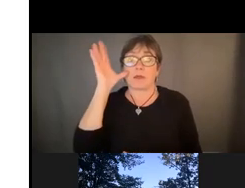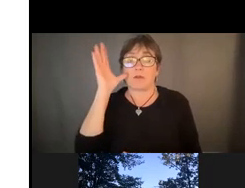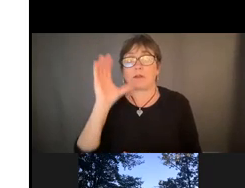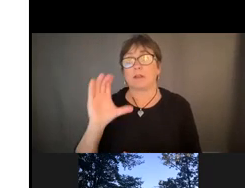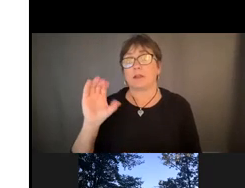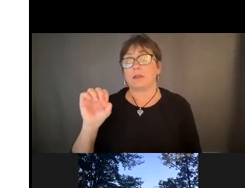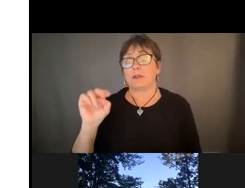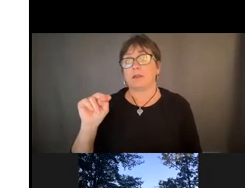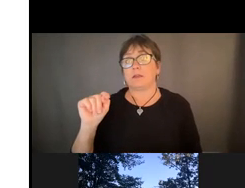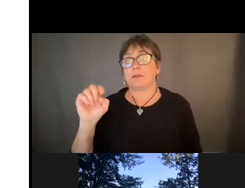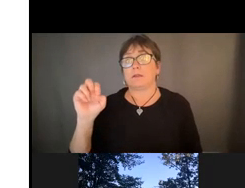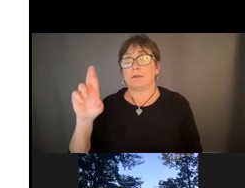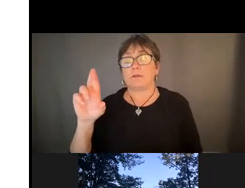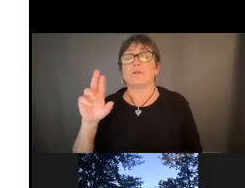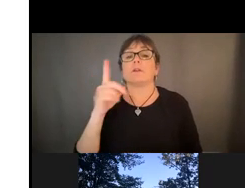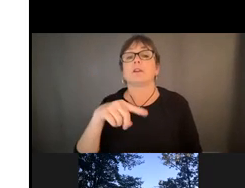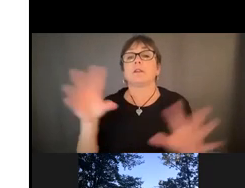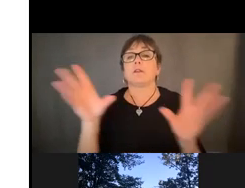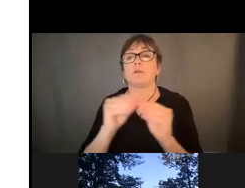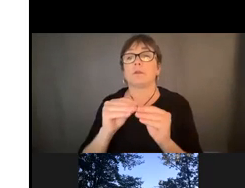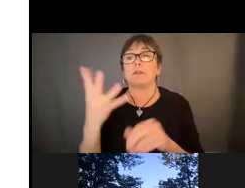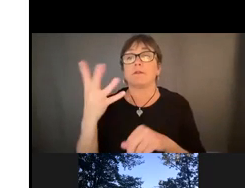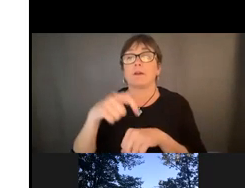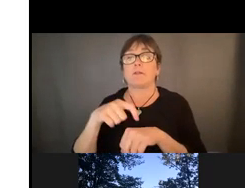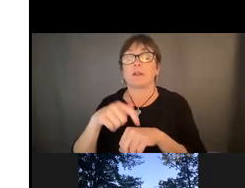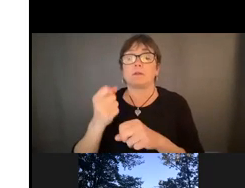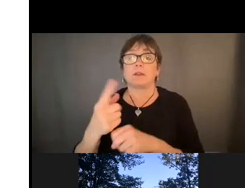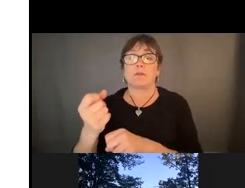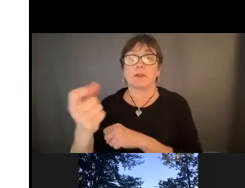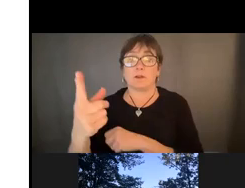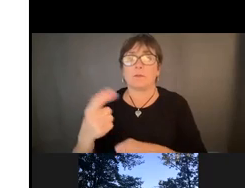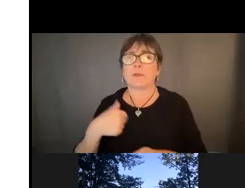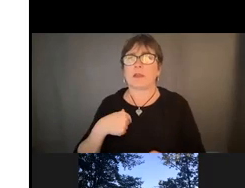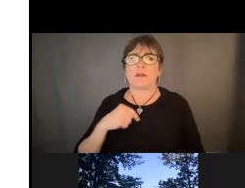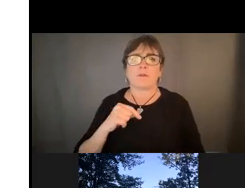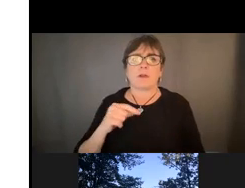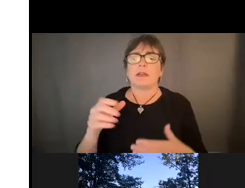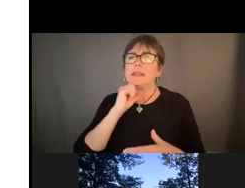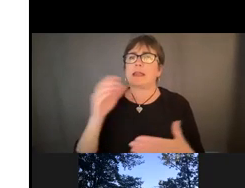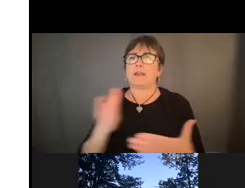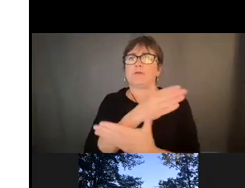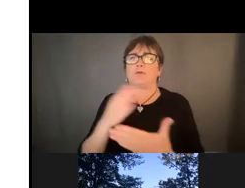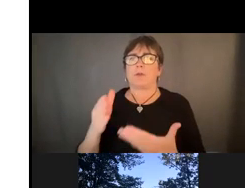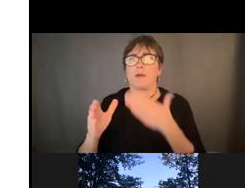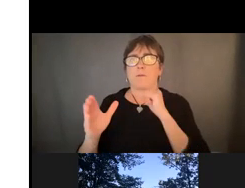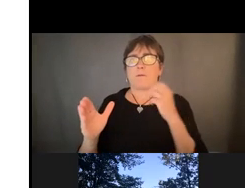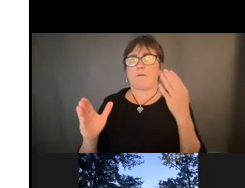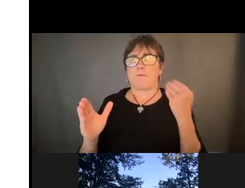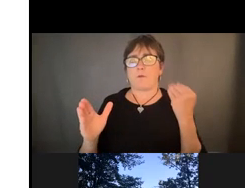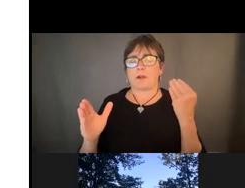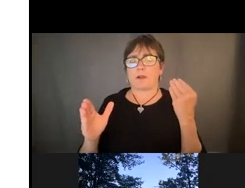meet 5 times a year and they have a great age range of 14 to 26. They have been working on